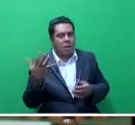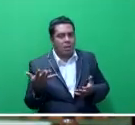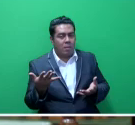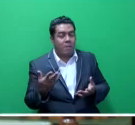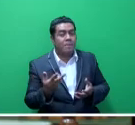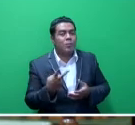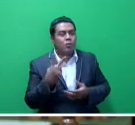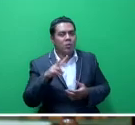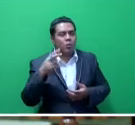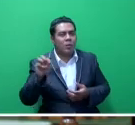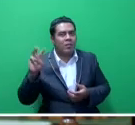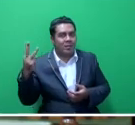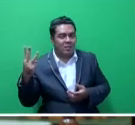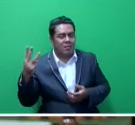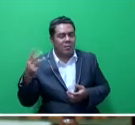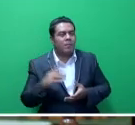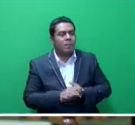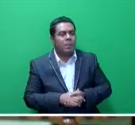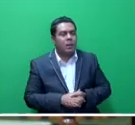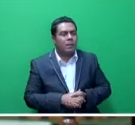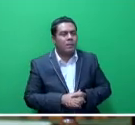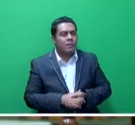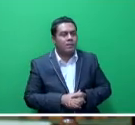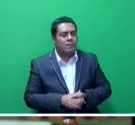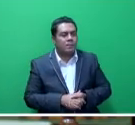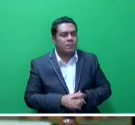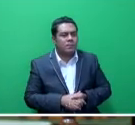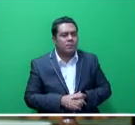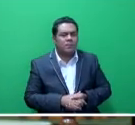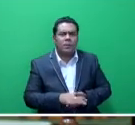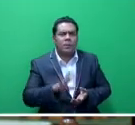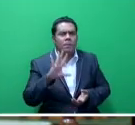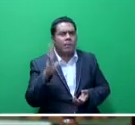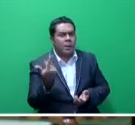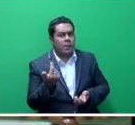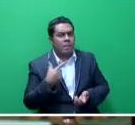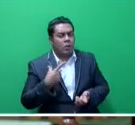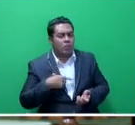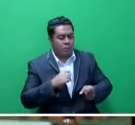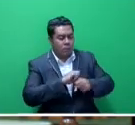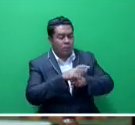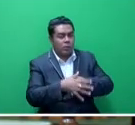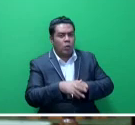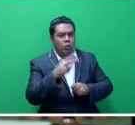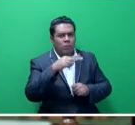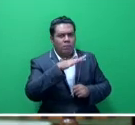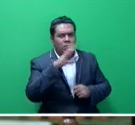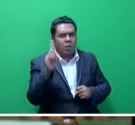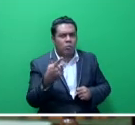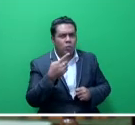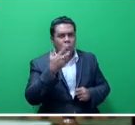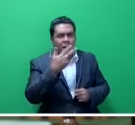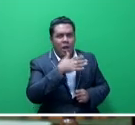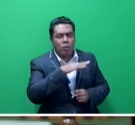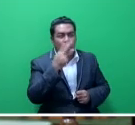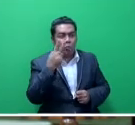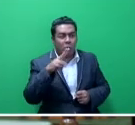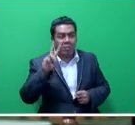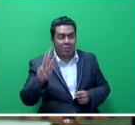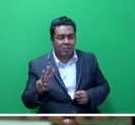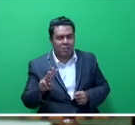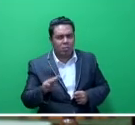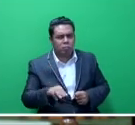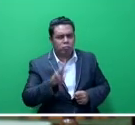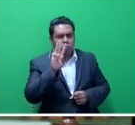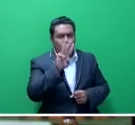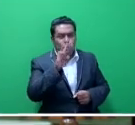sir, due to the pandemic, about 25,983 Fijian students across 3 universities in